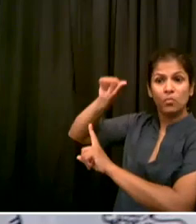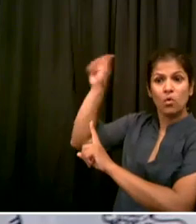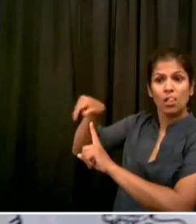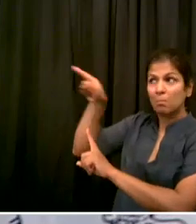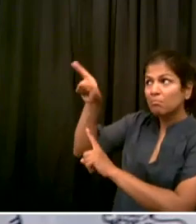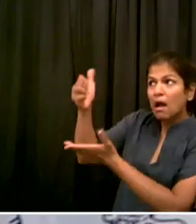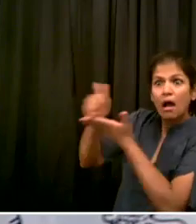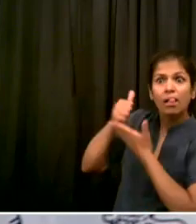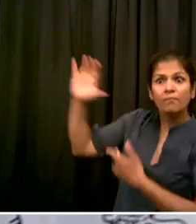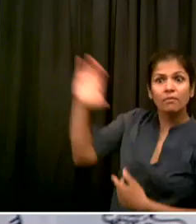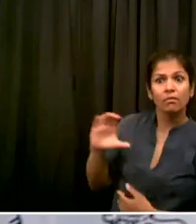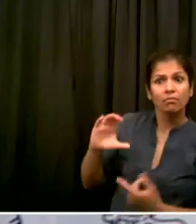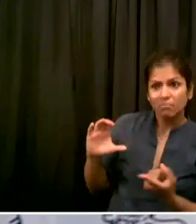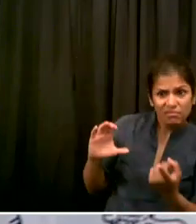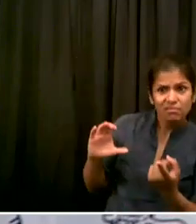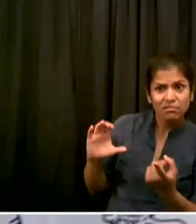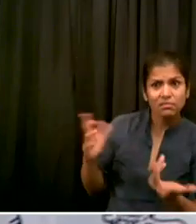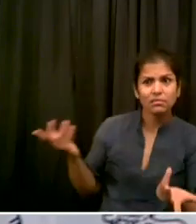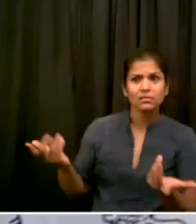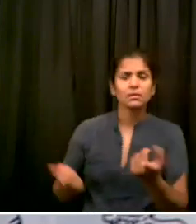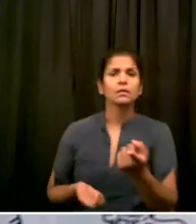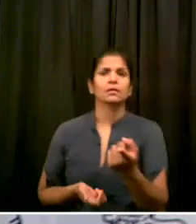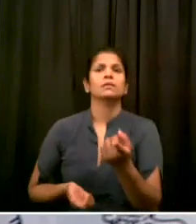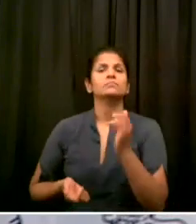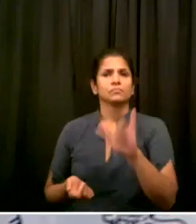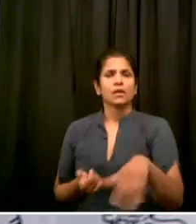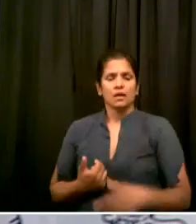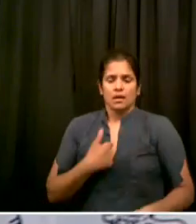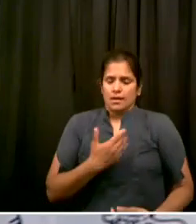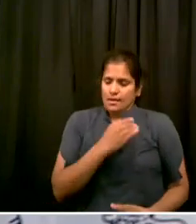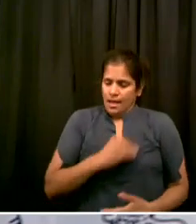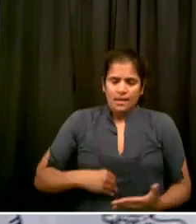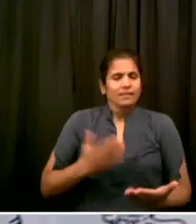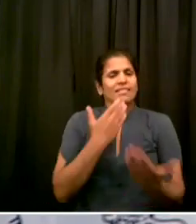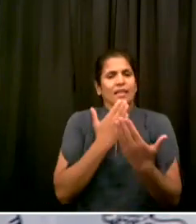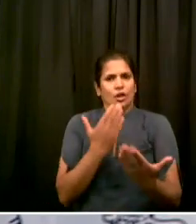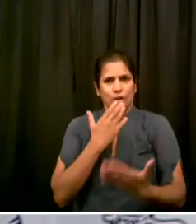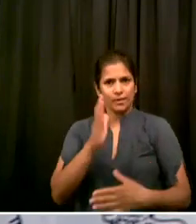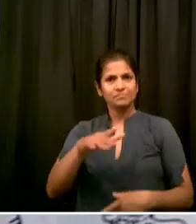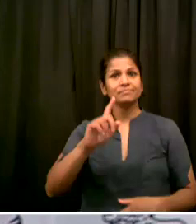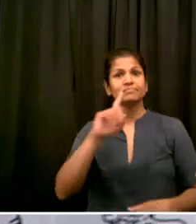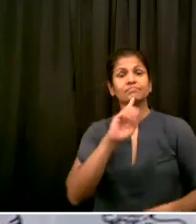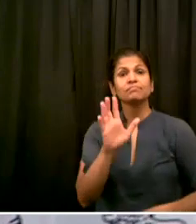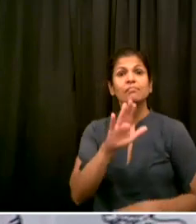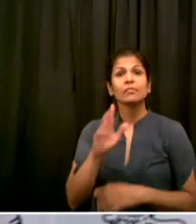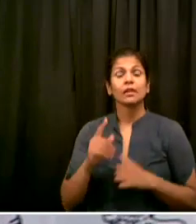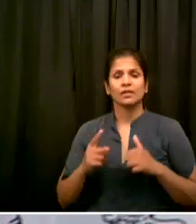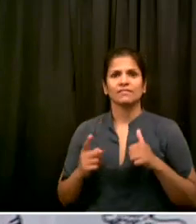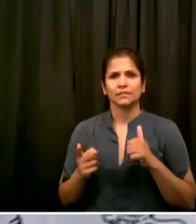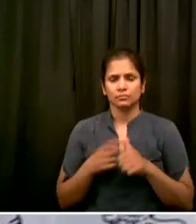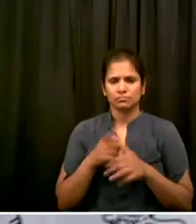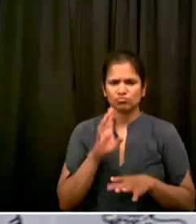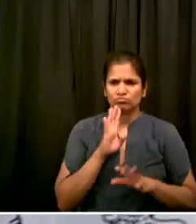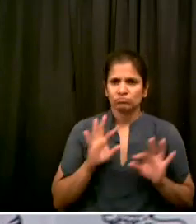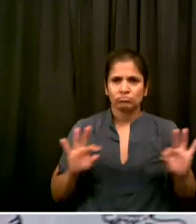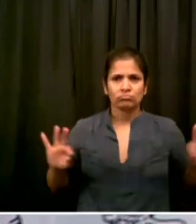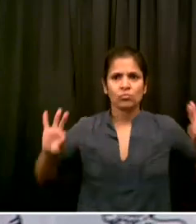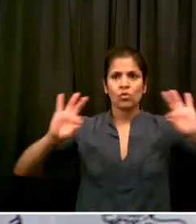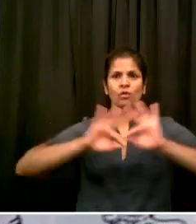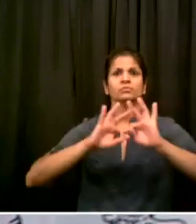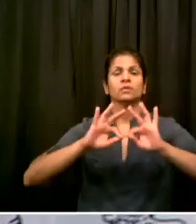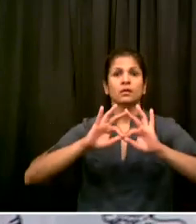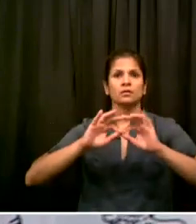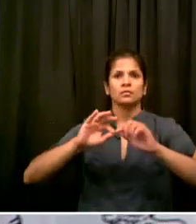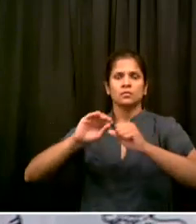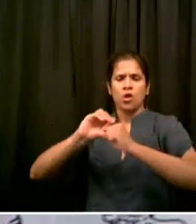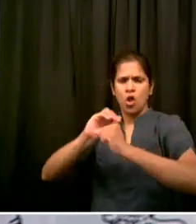biggest thing that we need all New Yorkers to do, they're by and large doing, which is to help us fight back the disease. That really is the beginning and the end